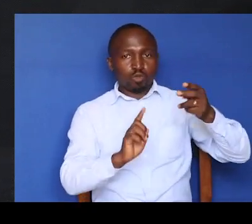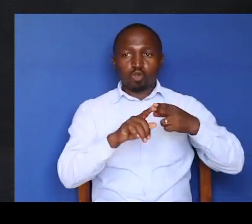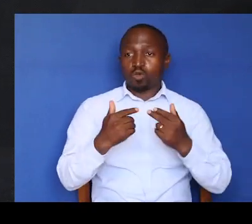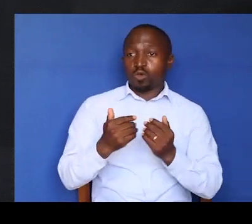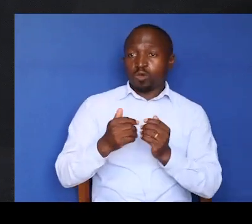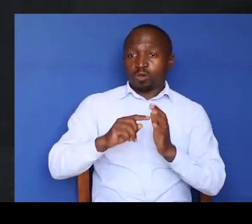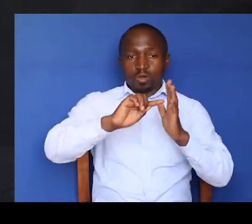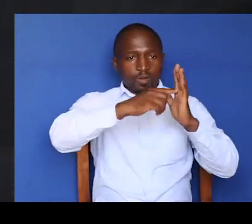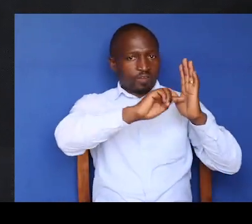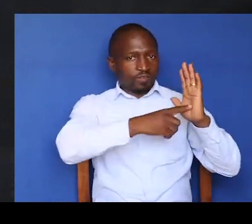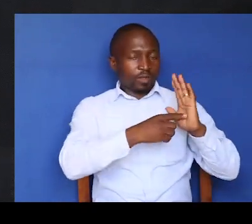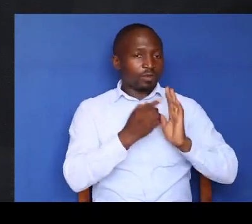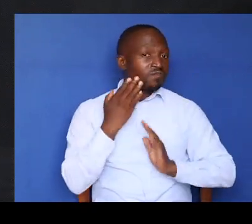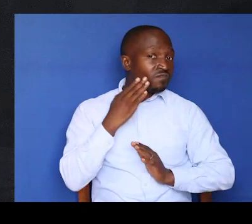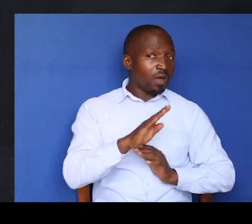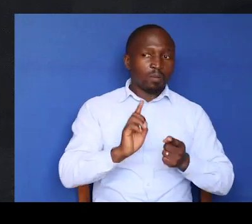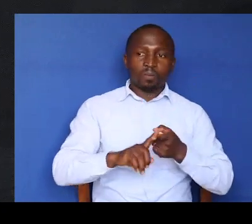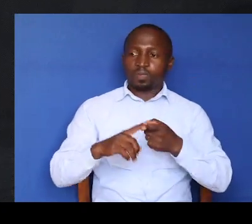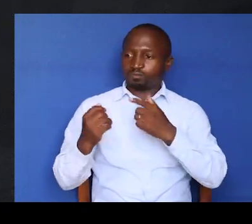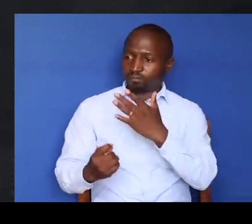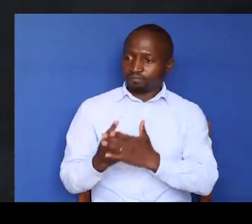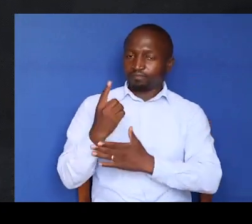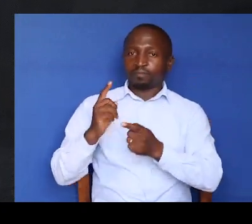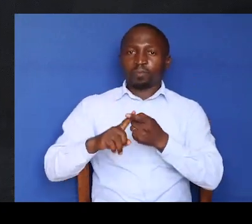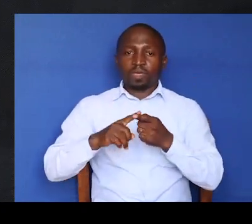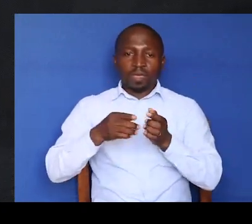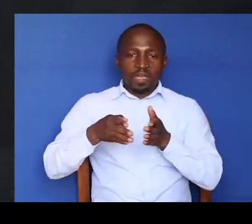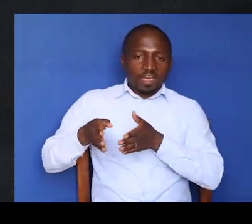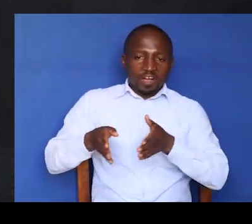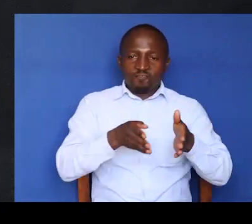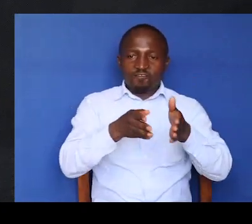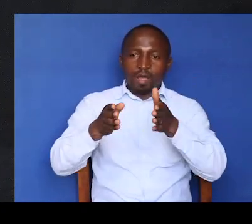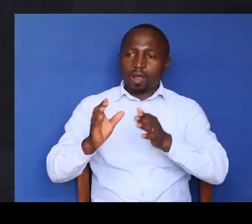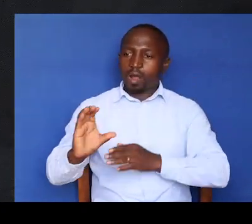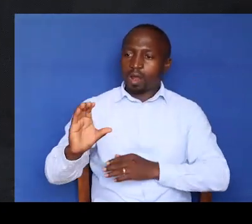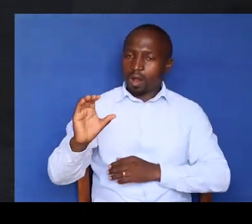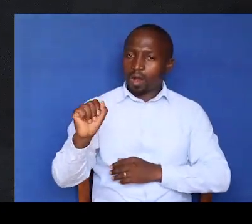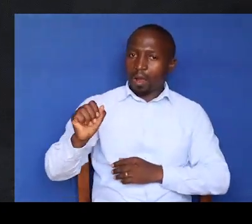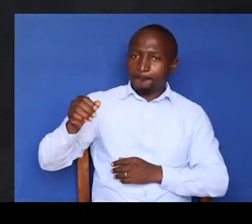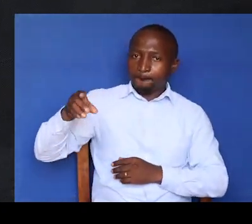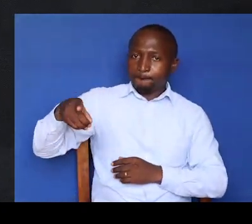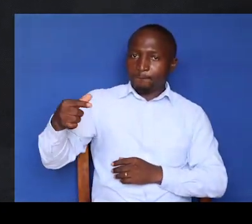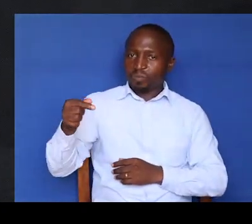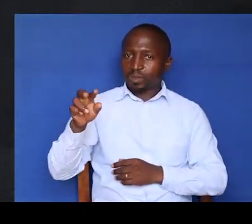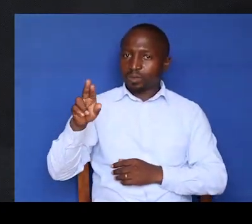favorable conditions for the occurrence of river capture. I